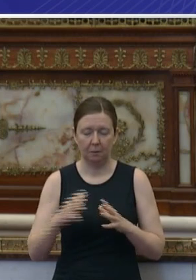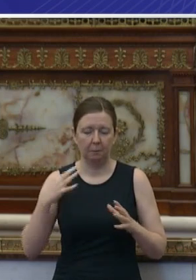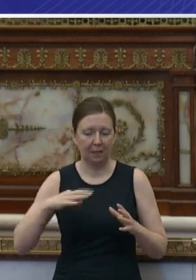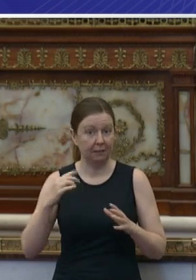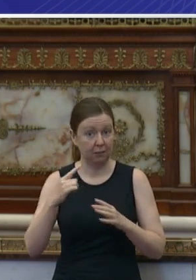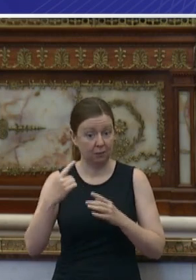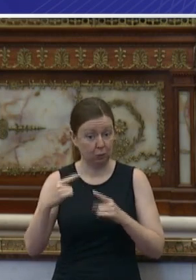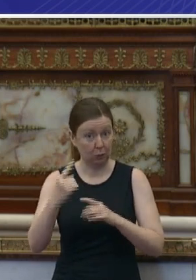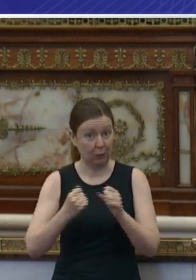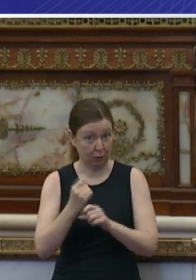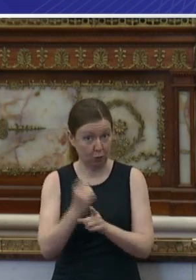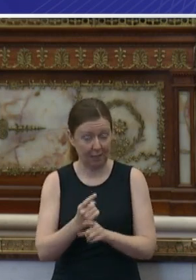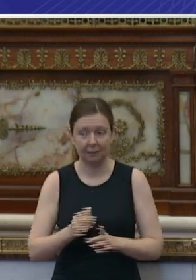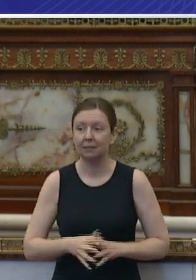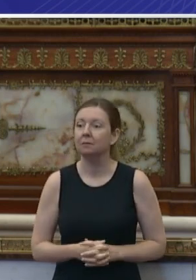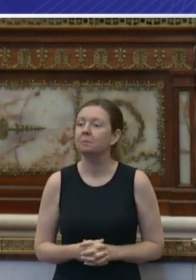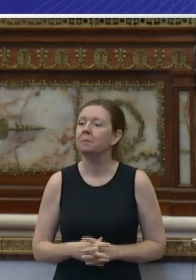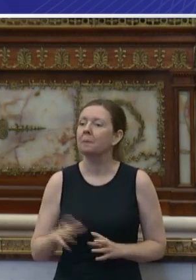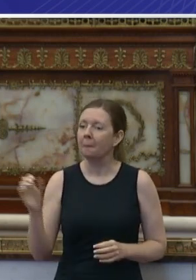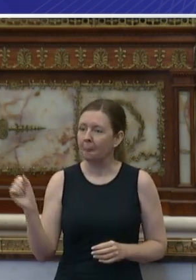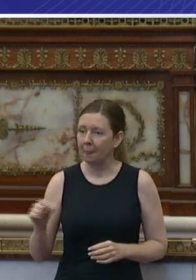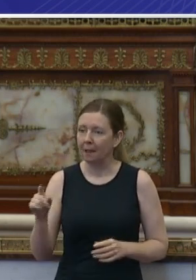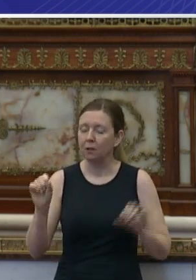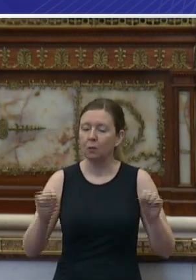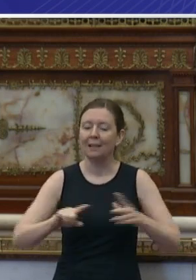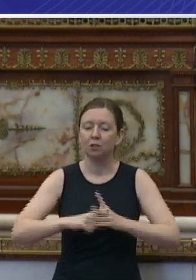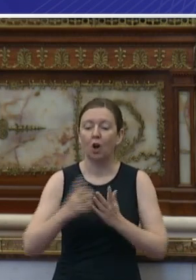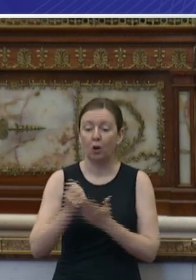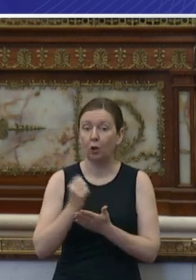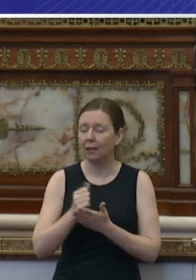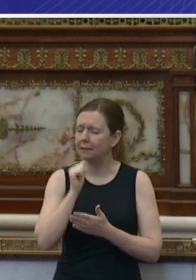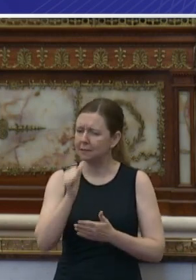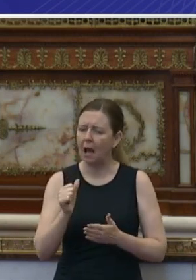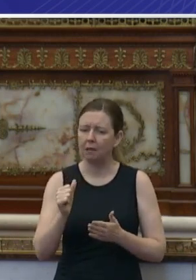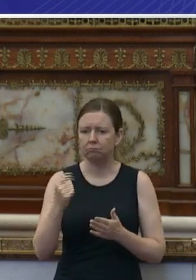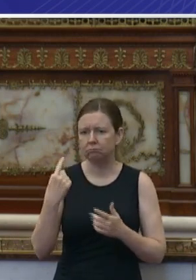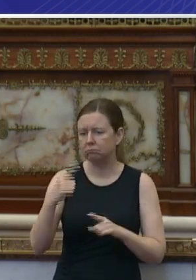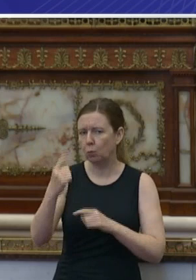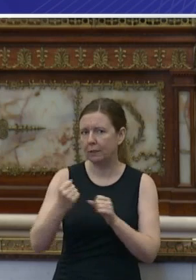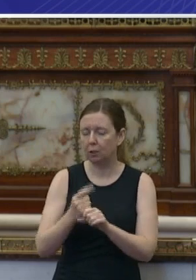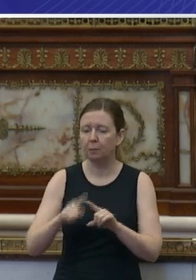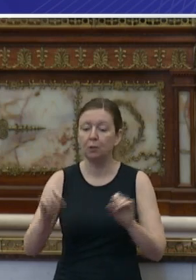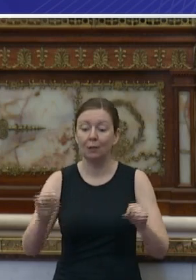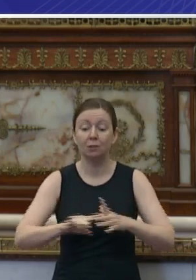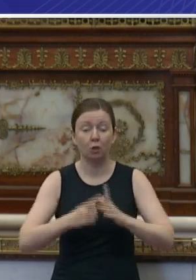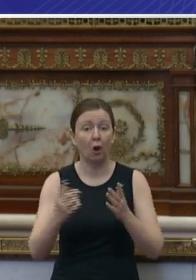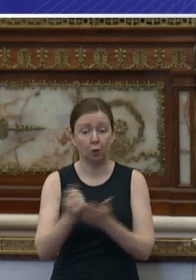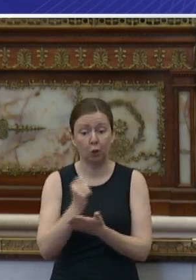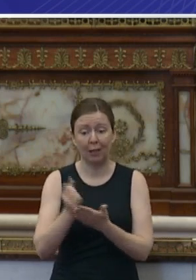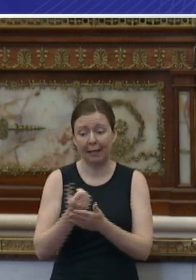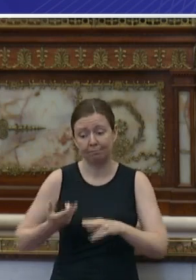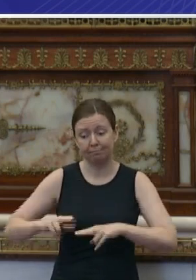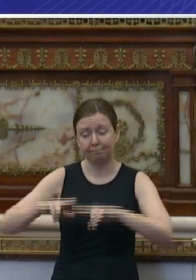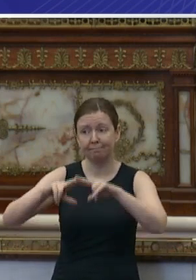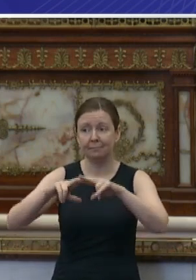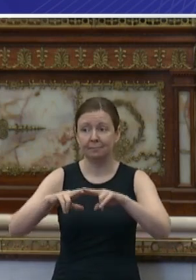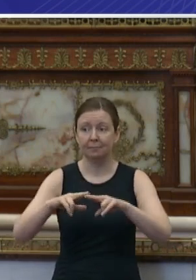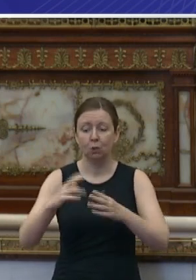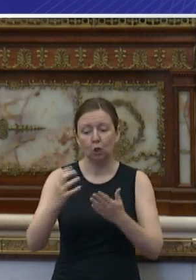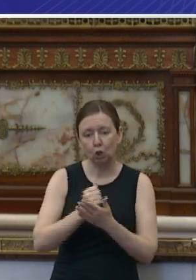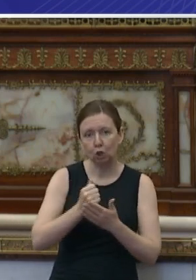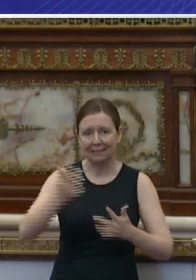benefits over a year. Am I correct? You can start earning it's not necessarily over here, but you can start earning it. It's it is called